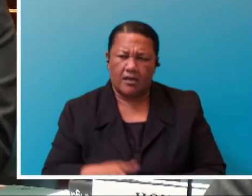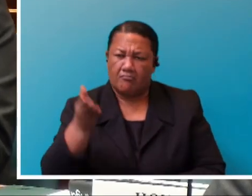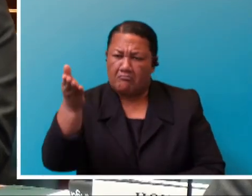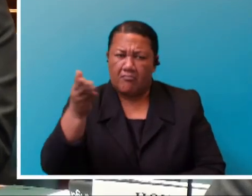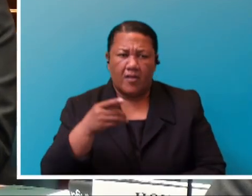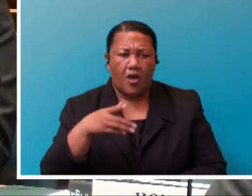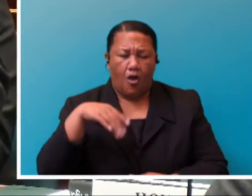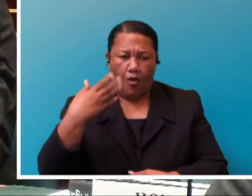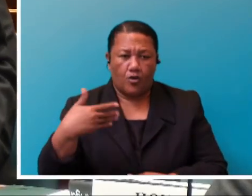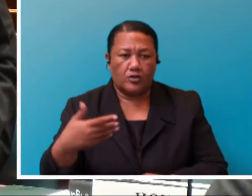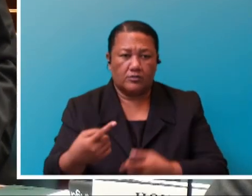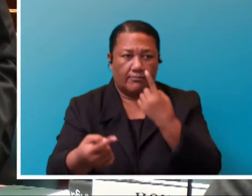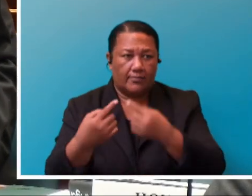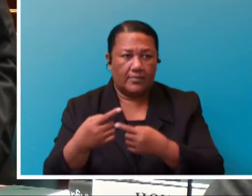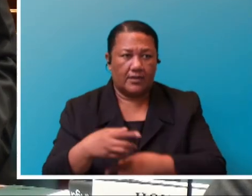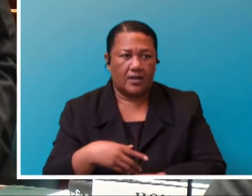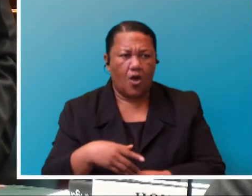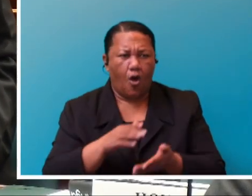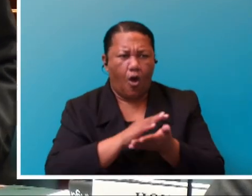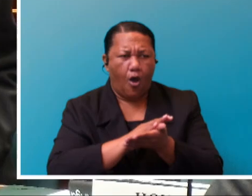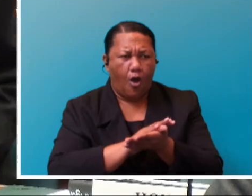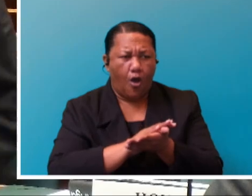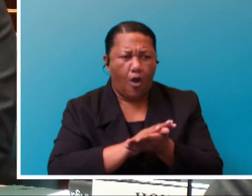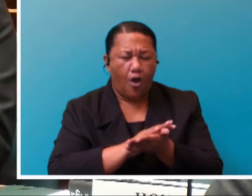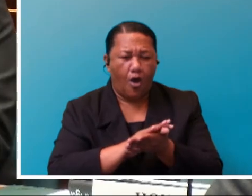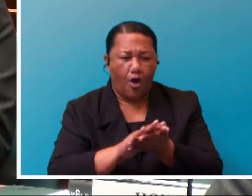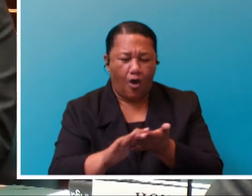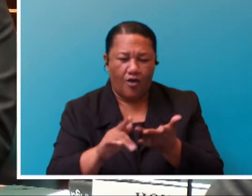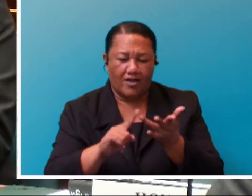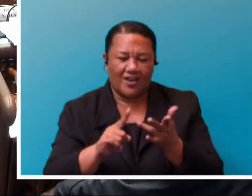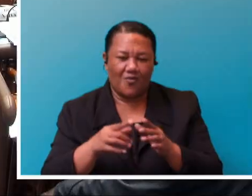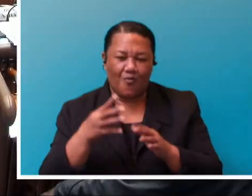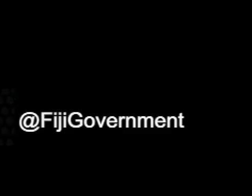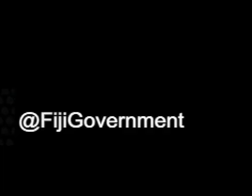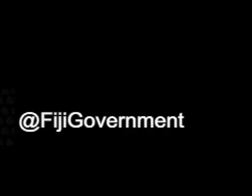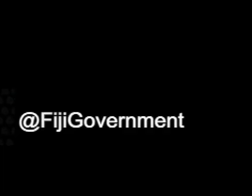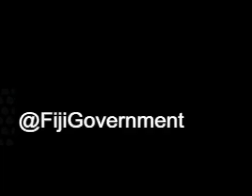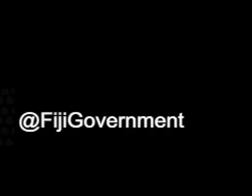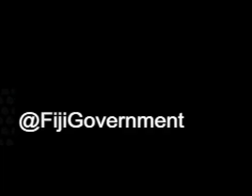It's not a hogwash. You were hogging wash.